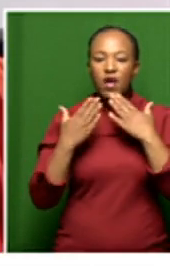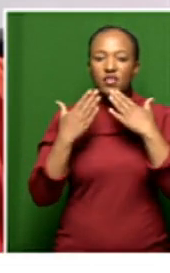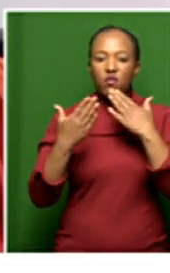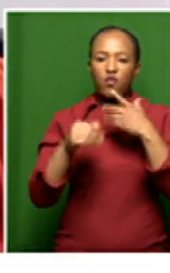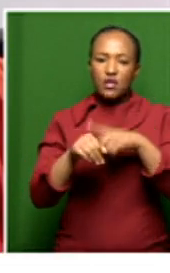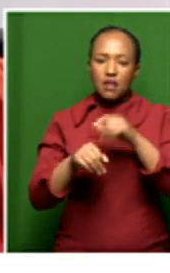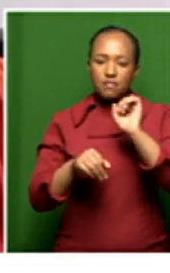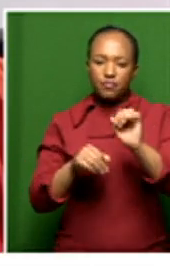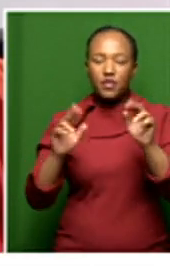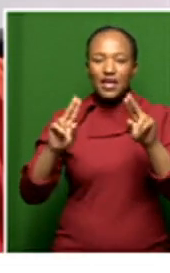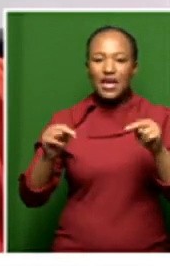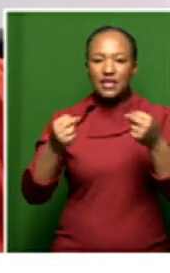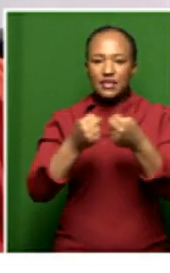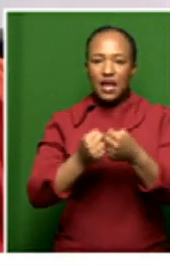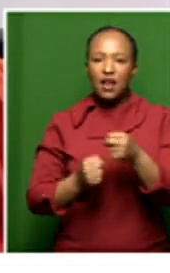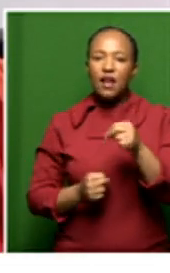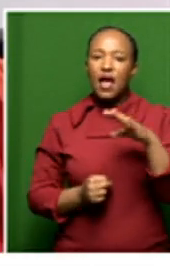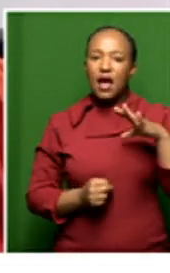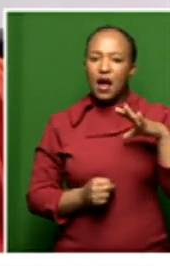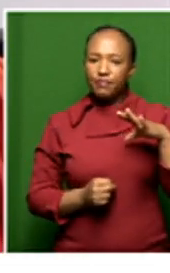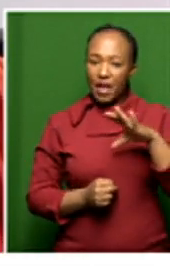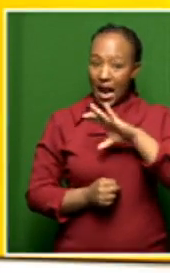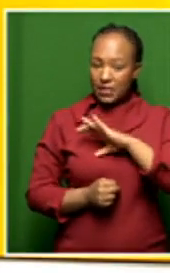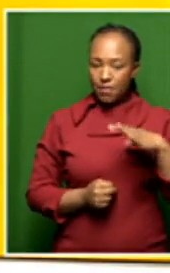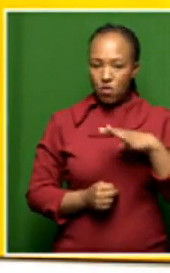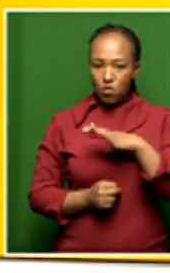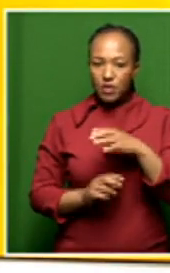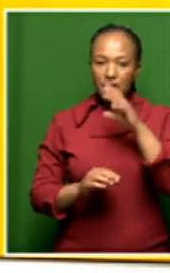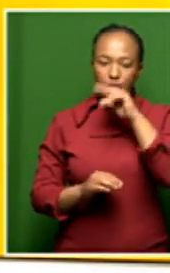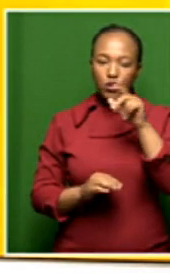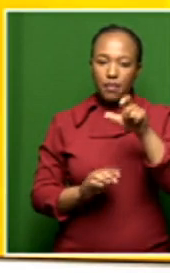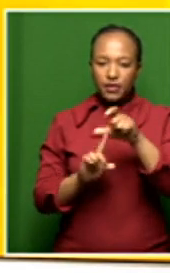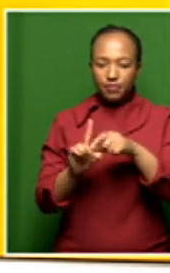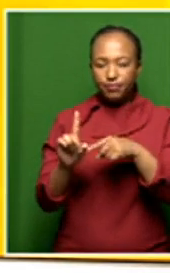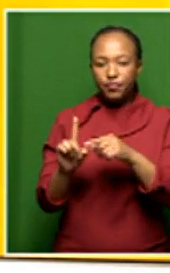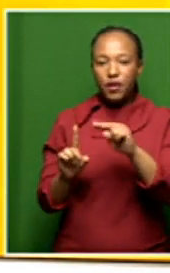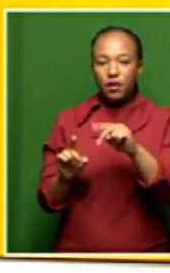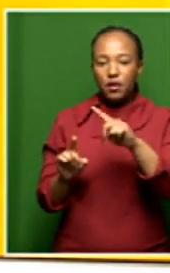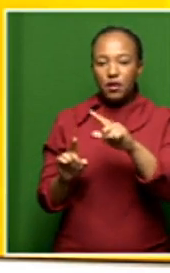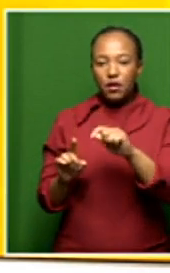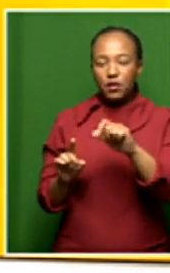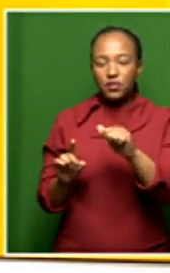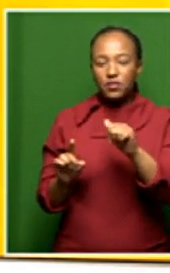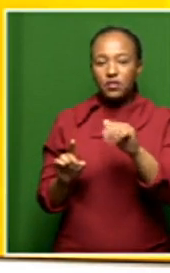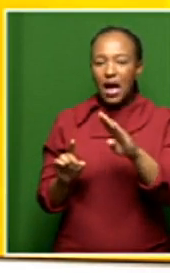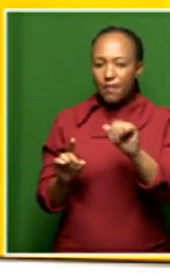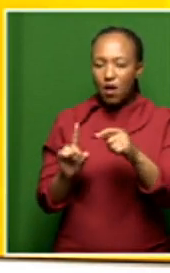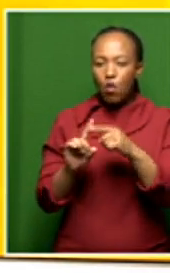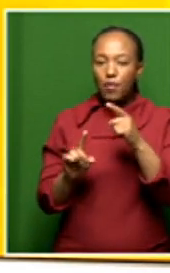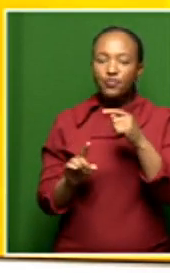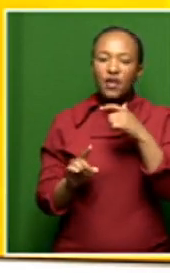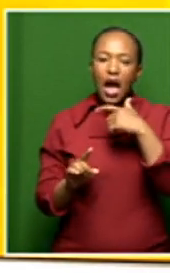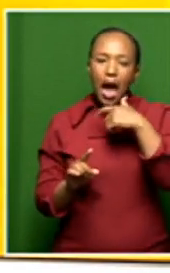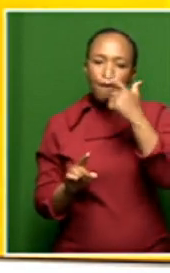your time. National Consumer Commission spokesperson Phetho Ntaba there speaking to us about the recall of some